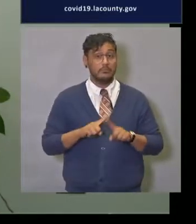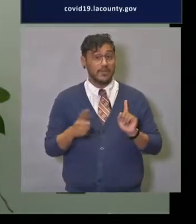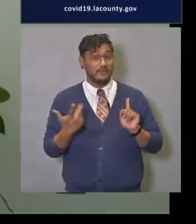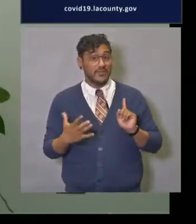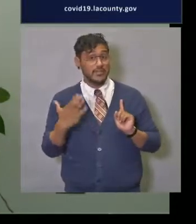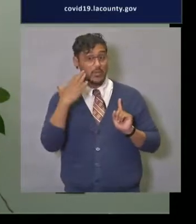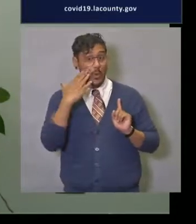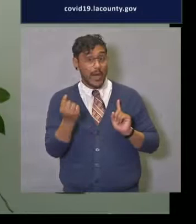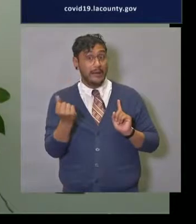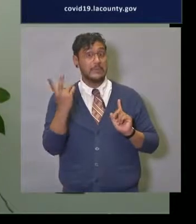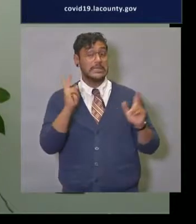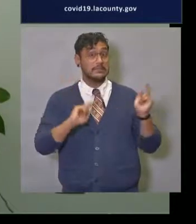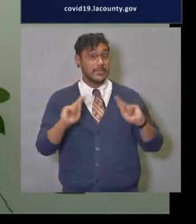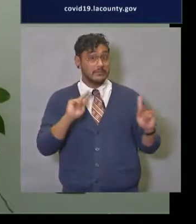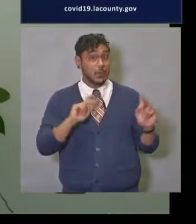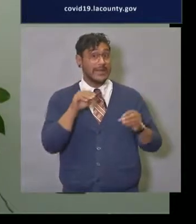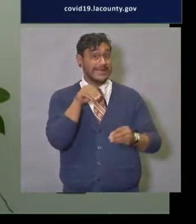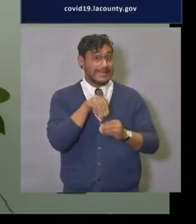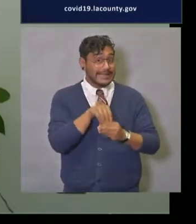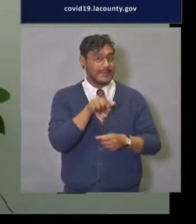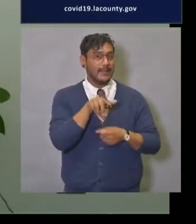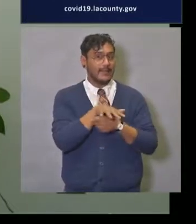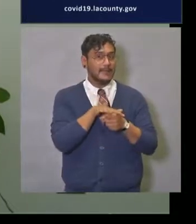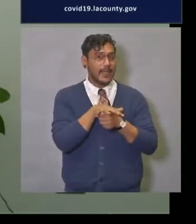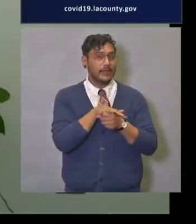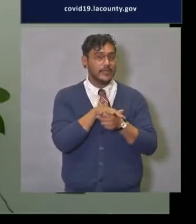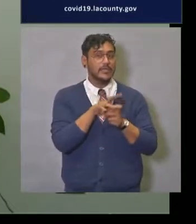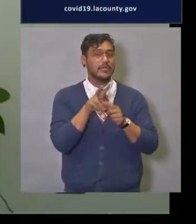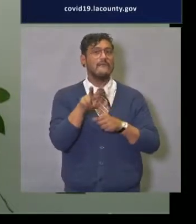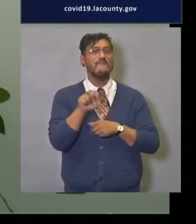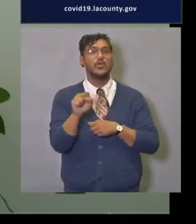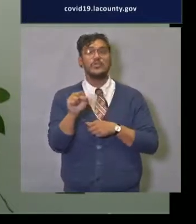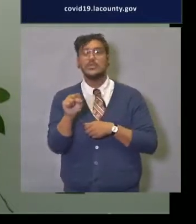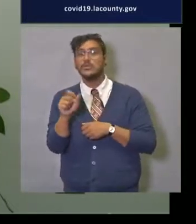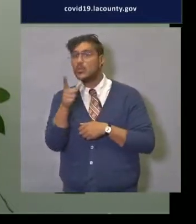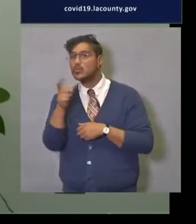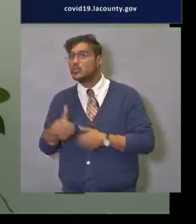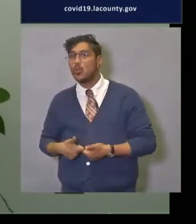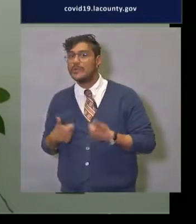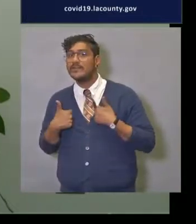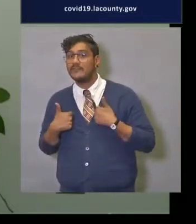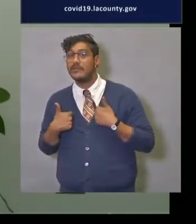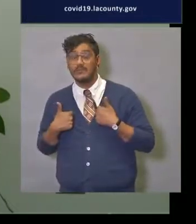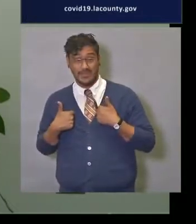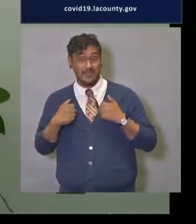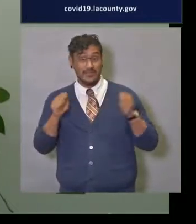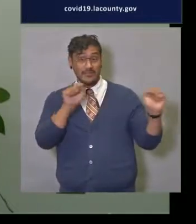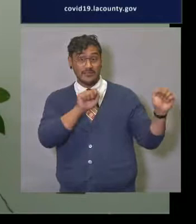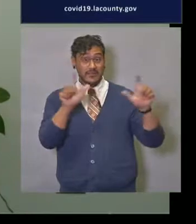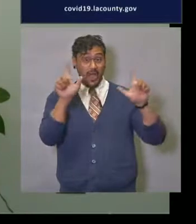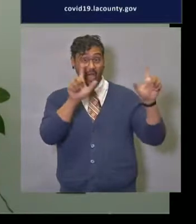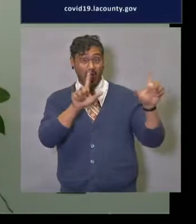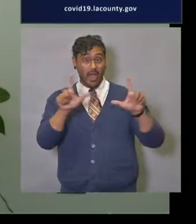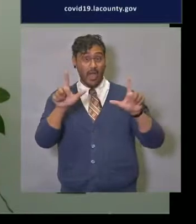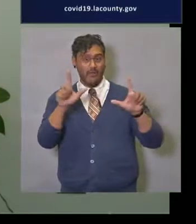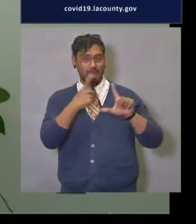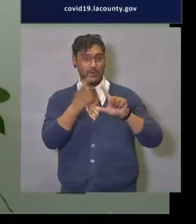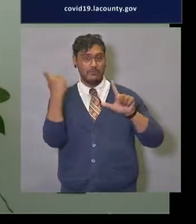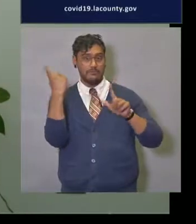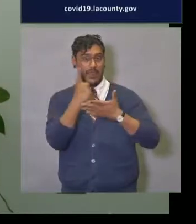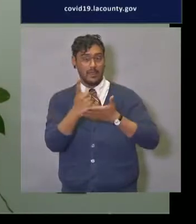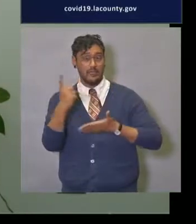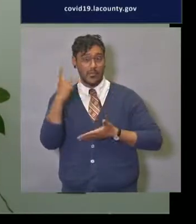live in LA County versus those that we vaccinated that don't. And as a matter of fact, our slides from last week that look at race and